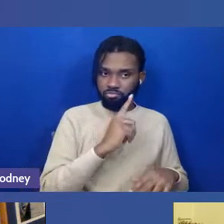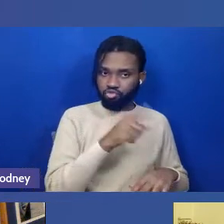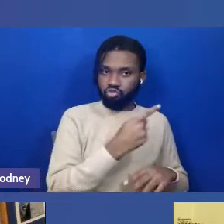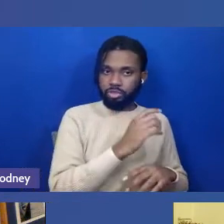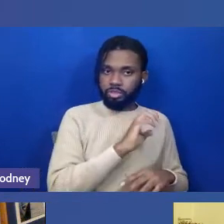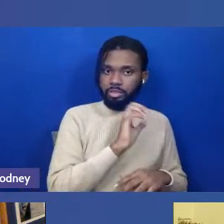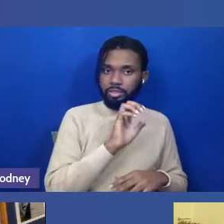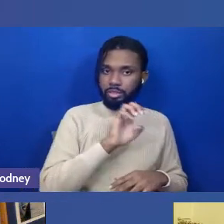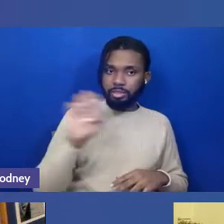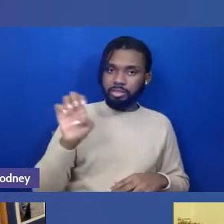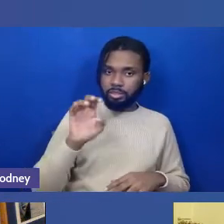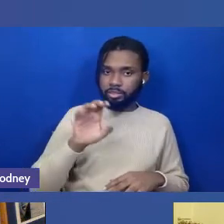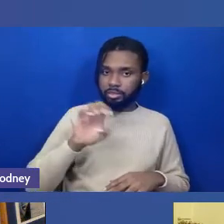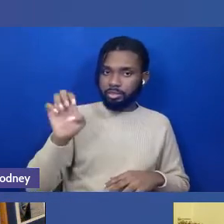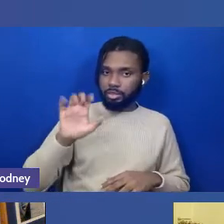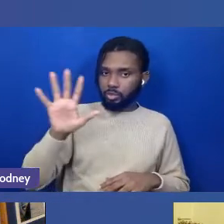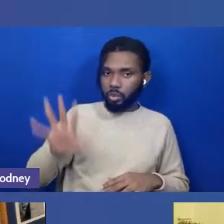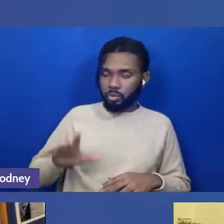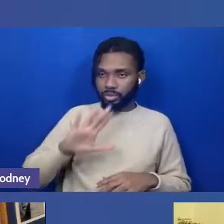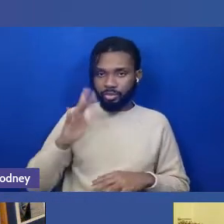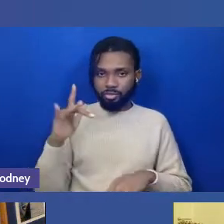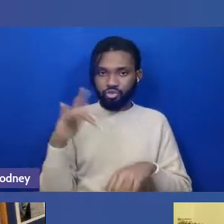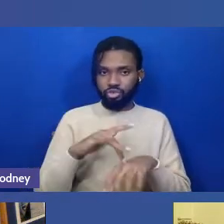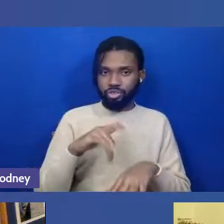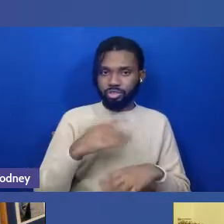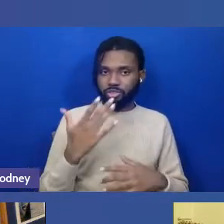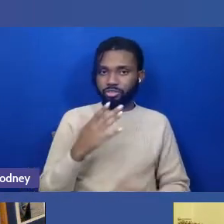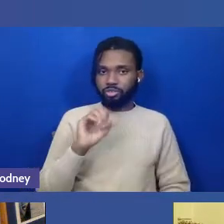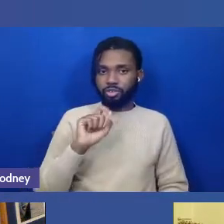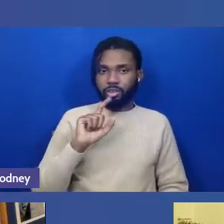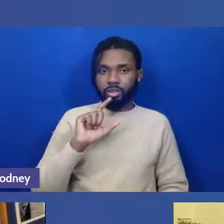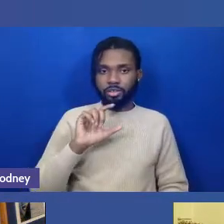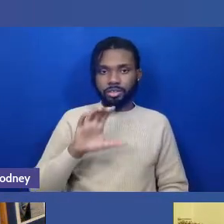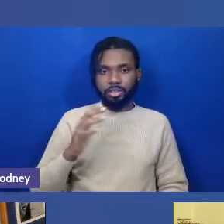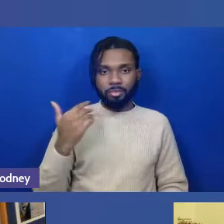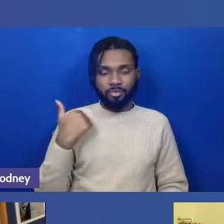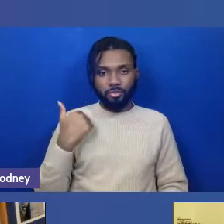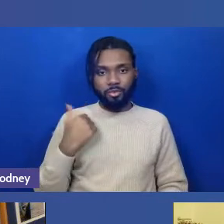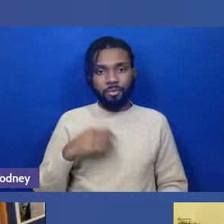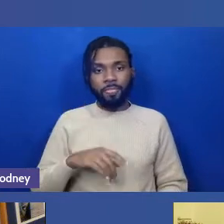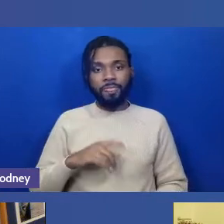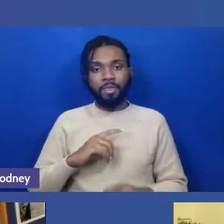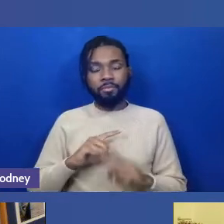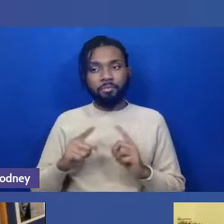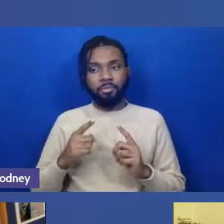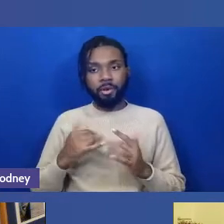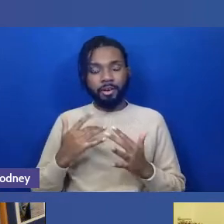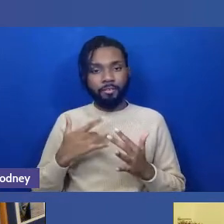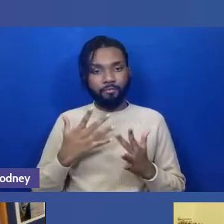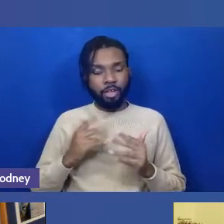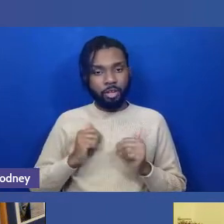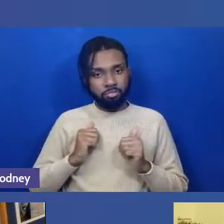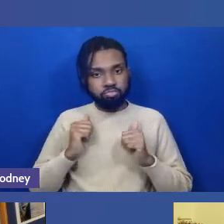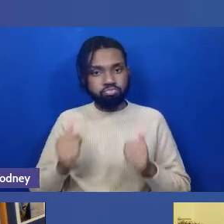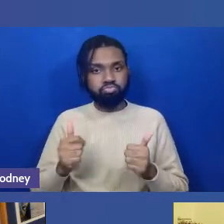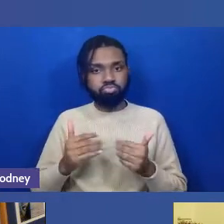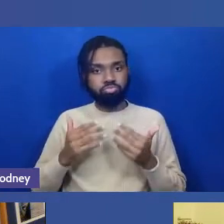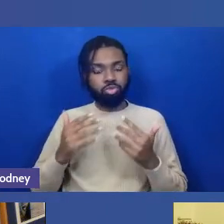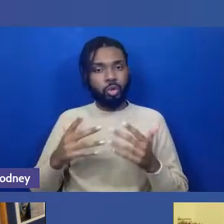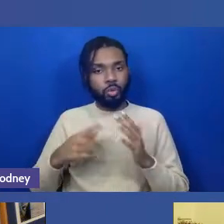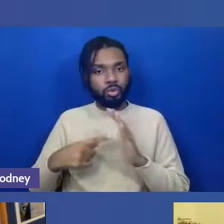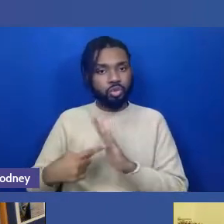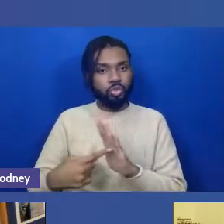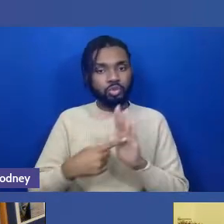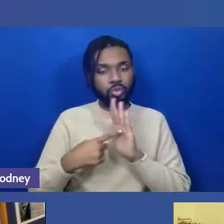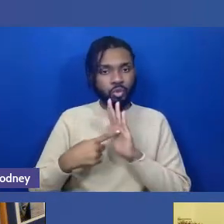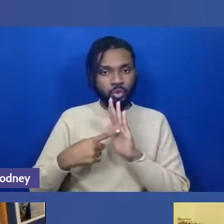part of like having the courage to like put all this stuff out there that we've curated